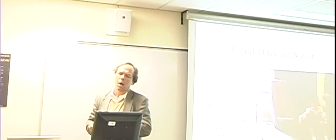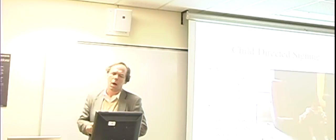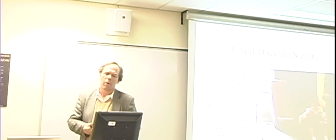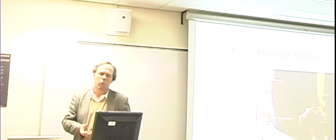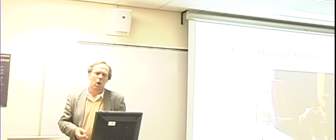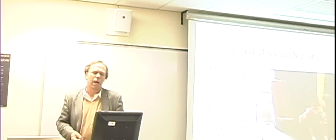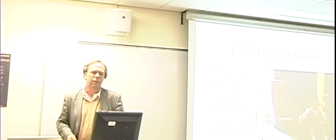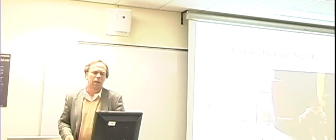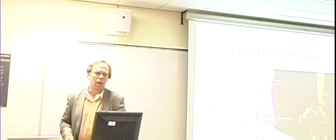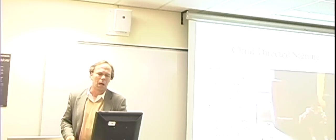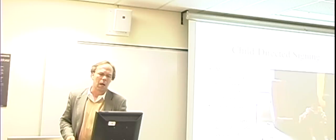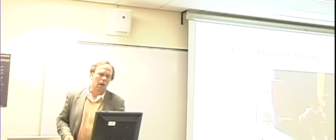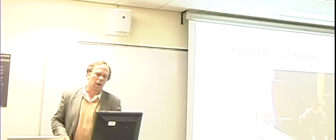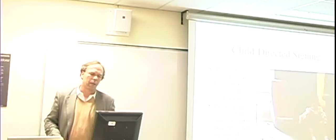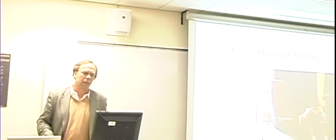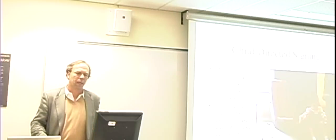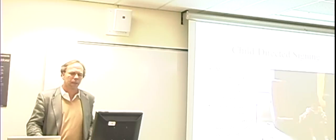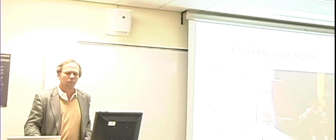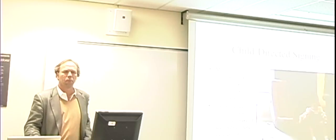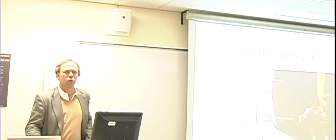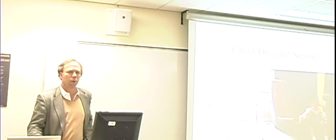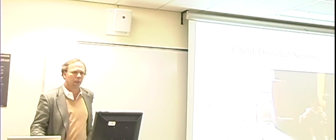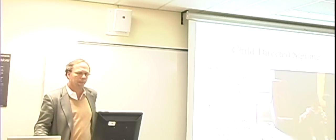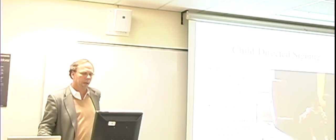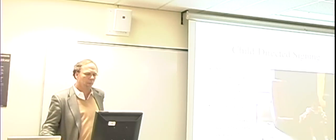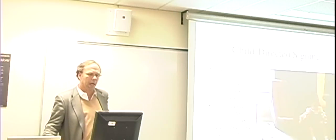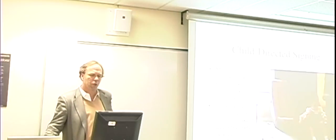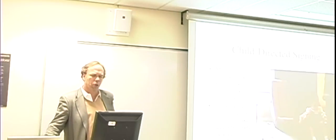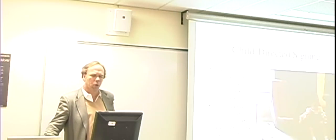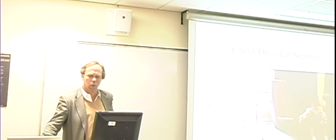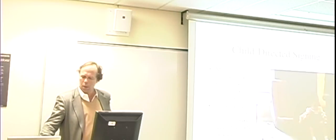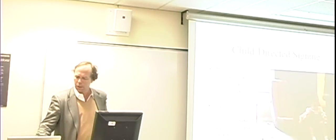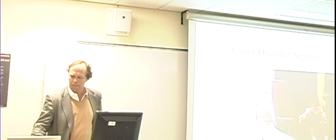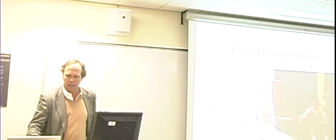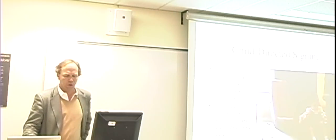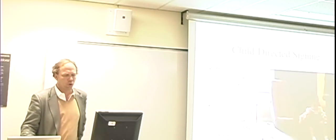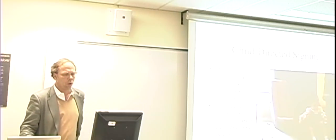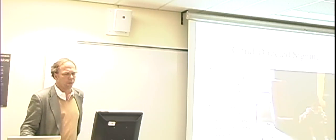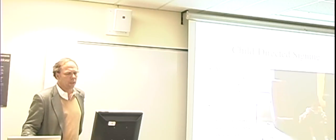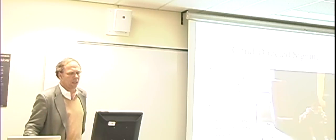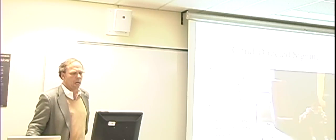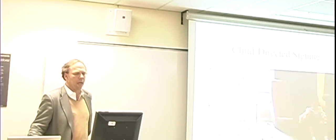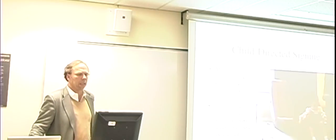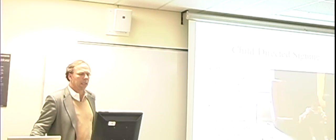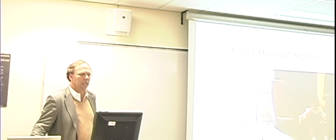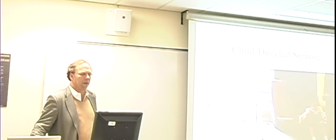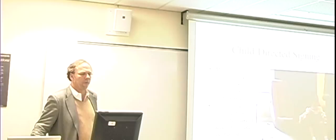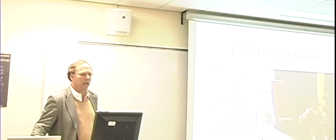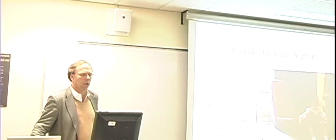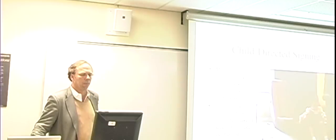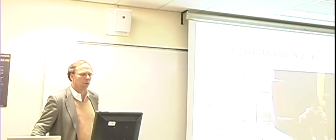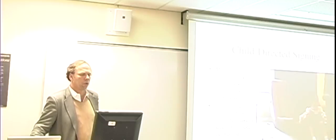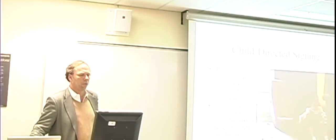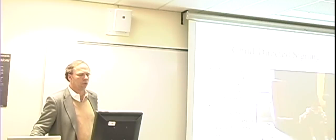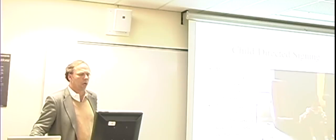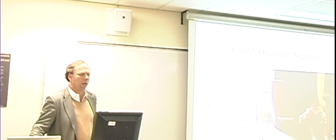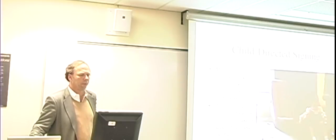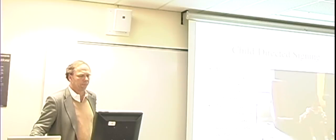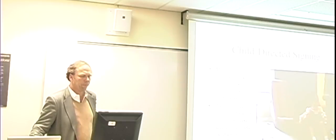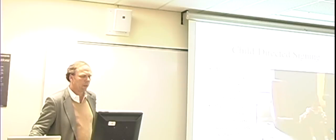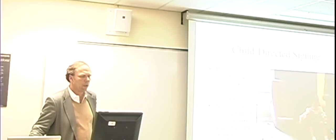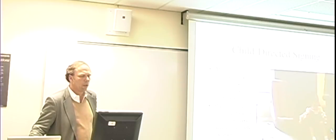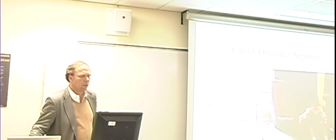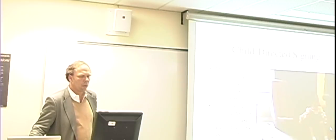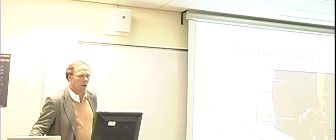then of what the mother might do to make sure that a sign is available to the